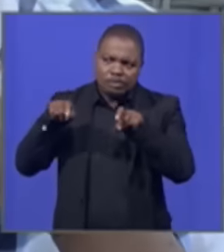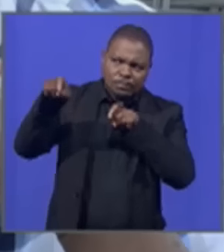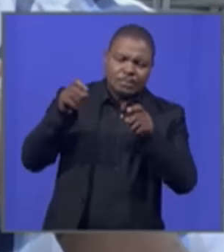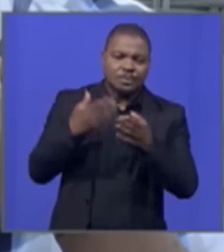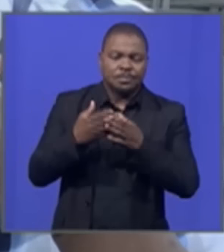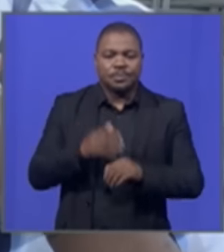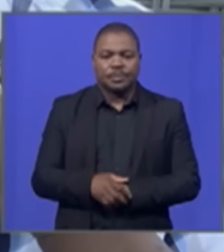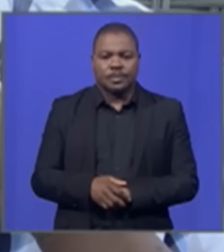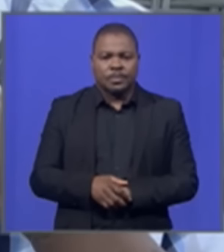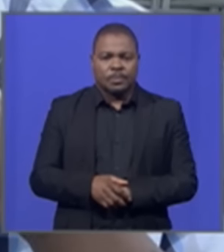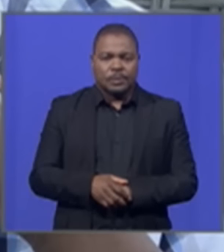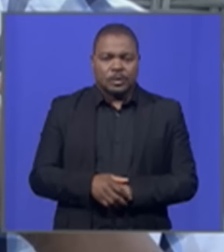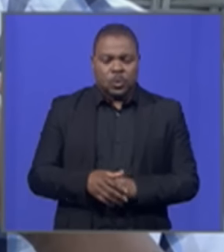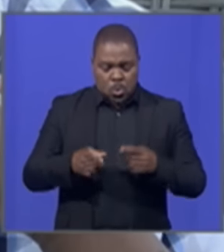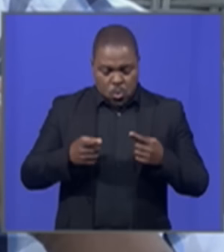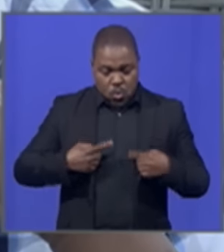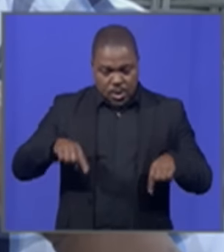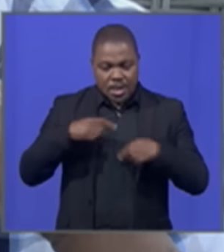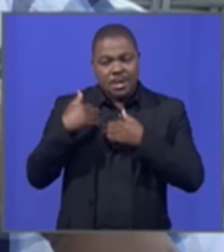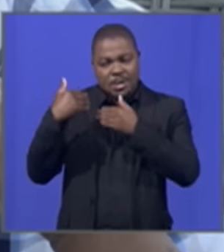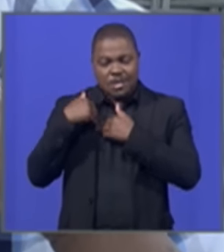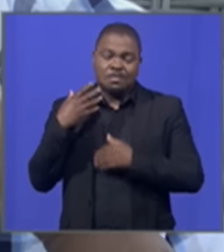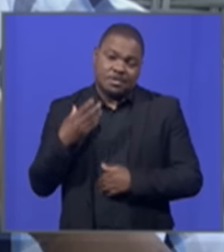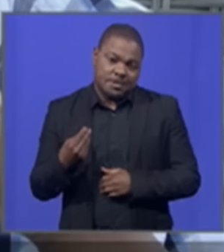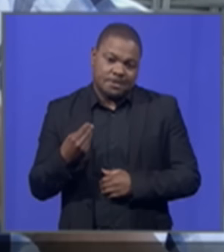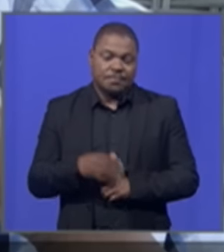have a responsibility